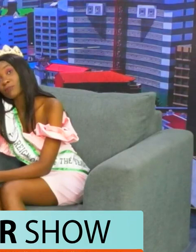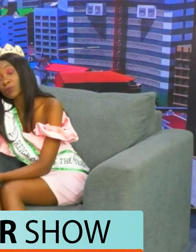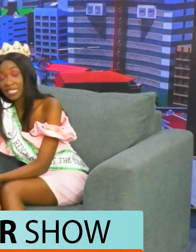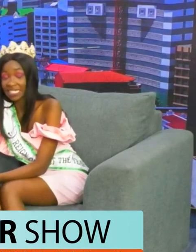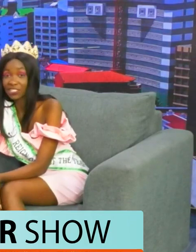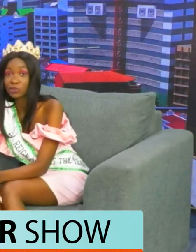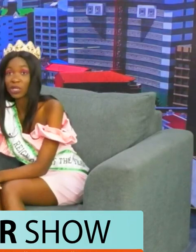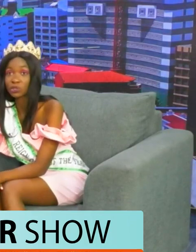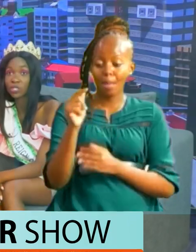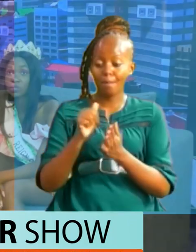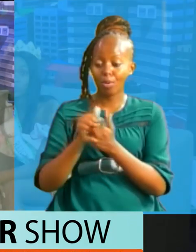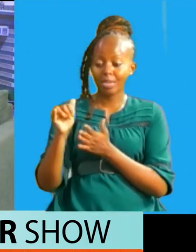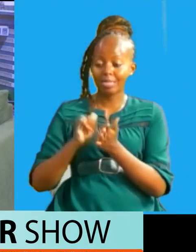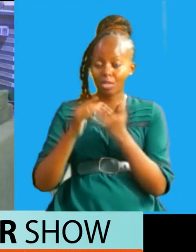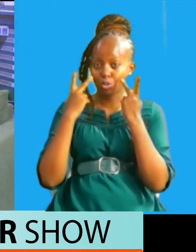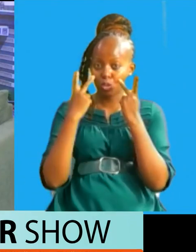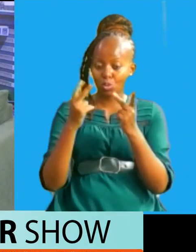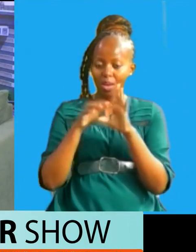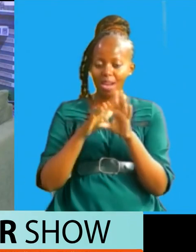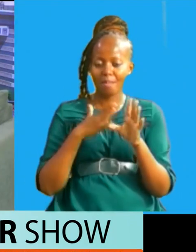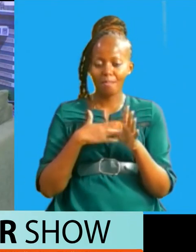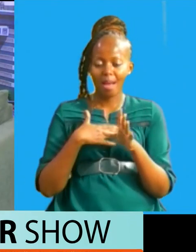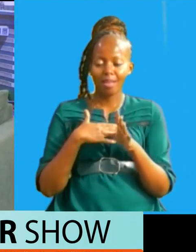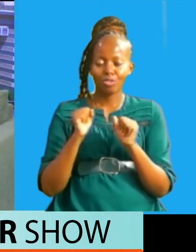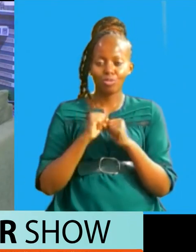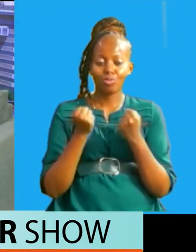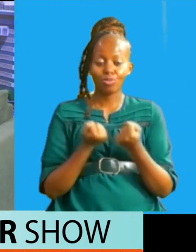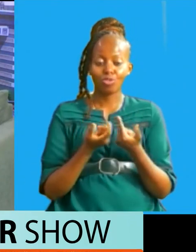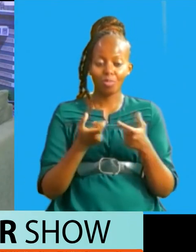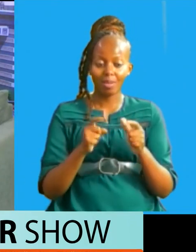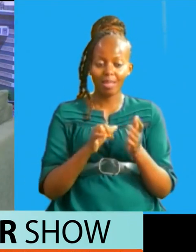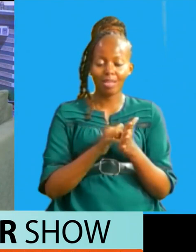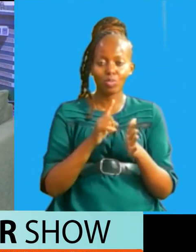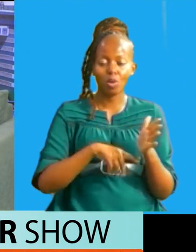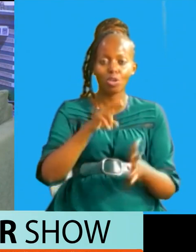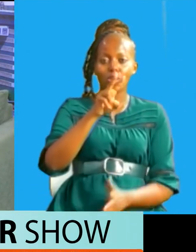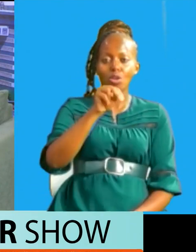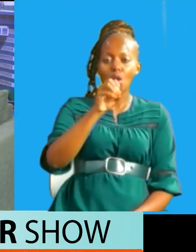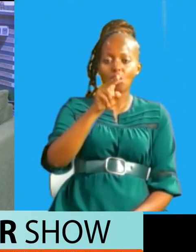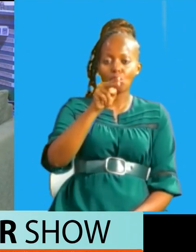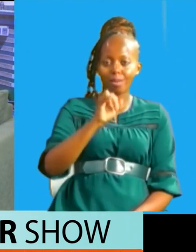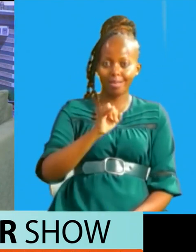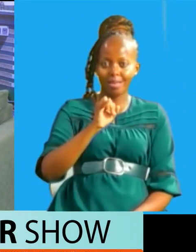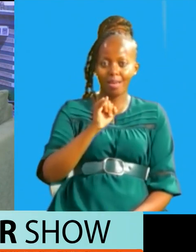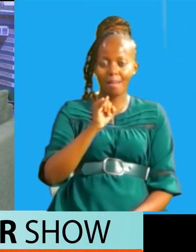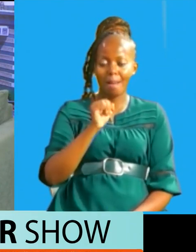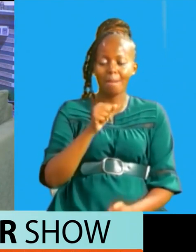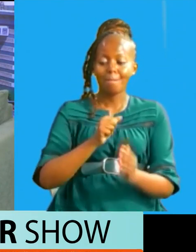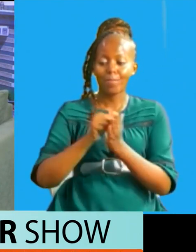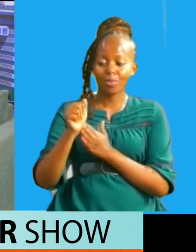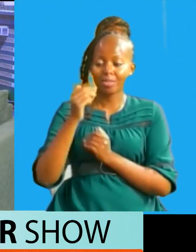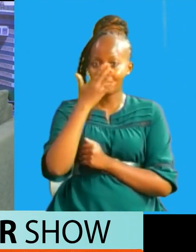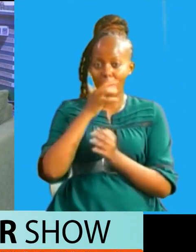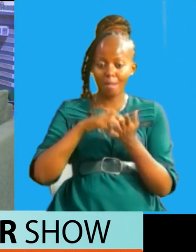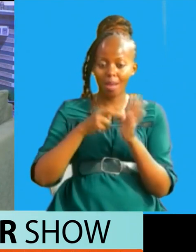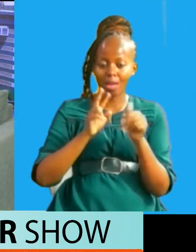The product that you actually saw in my page, that is Noni Essential product, and it's actually for